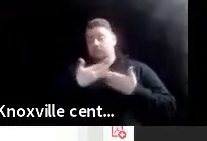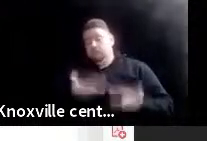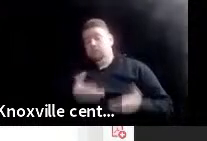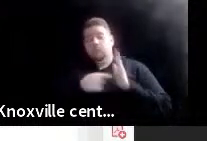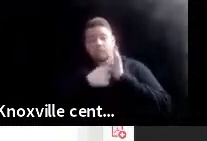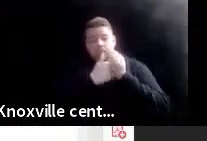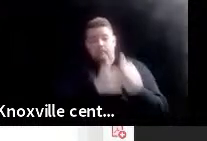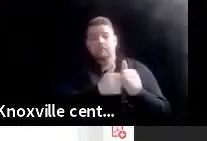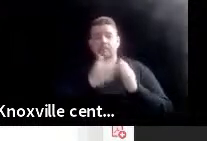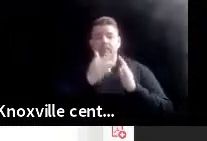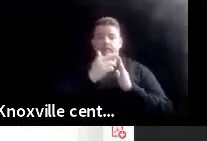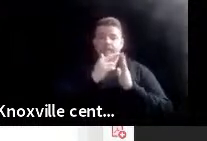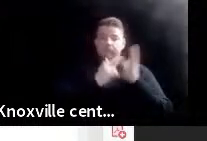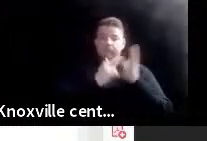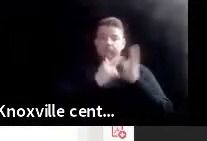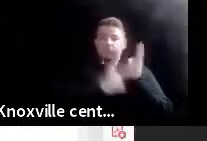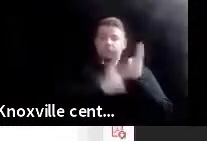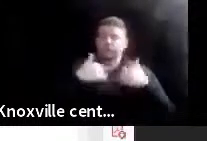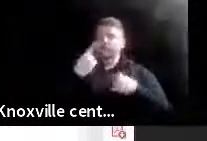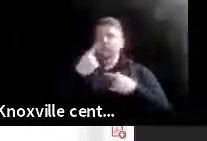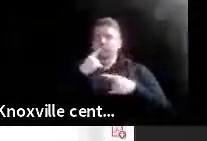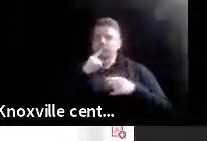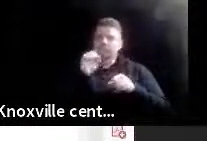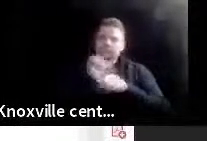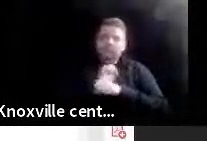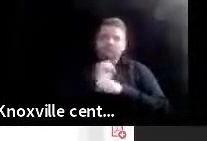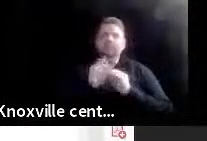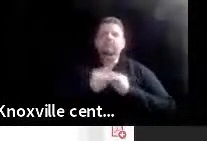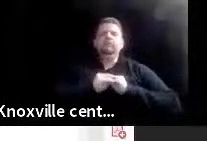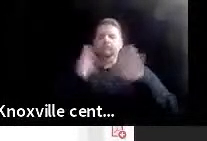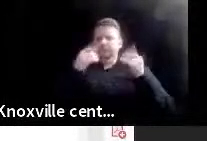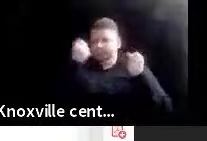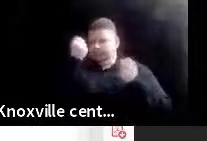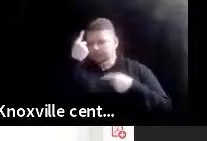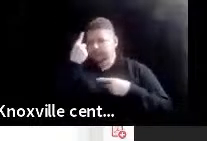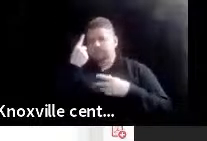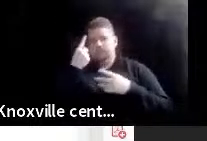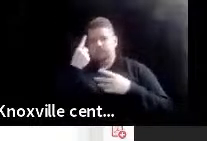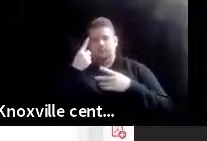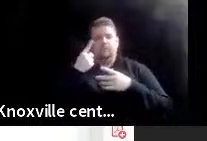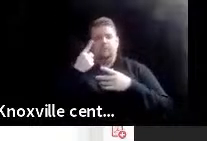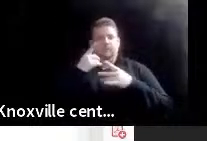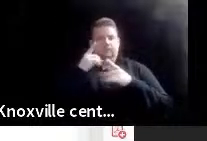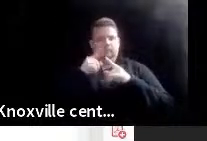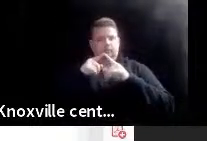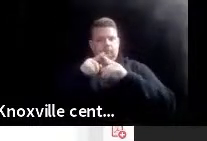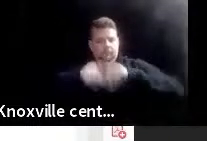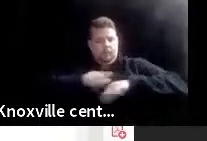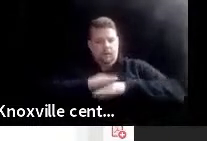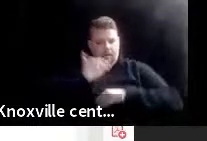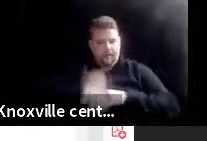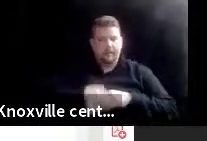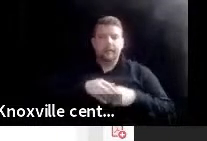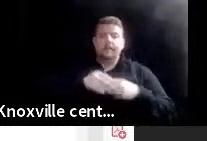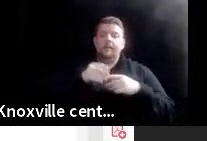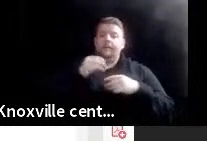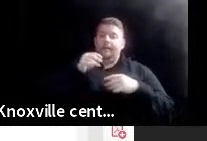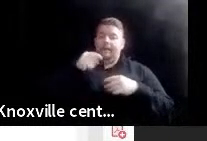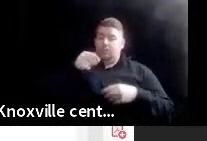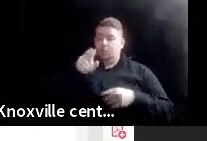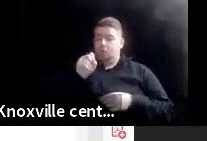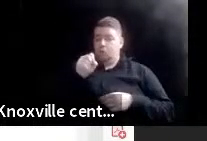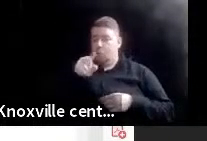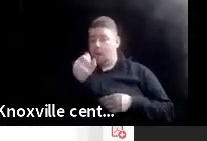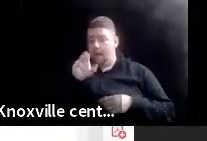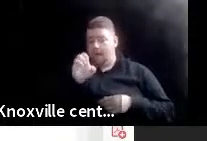regulation have something objective that they can understand and follow. And I believe that having a square footage or a number of